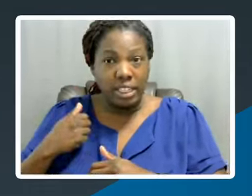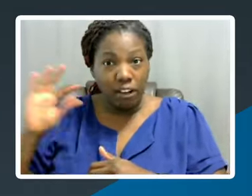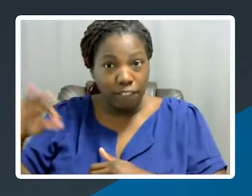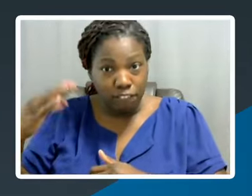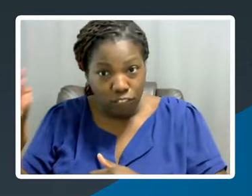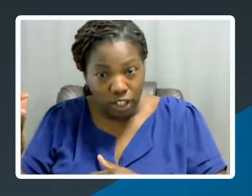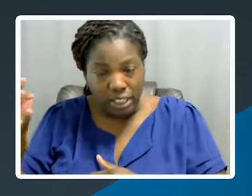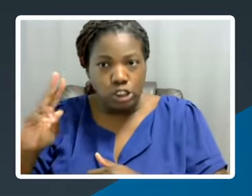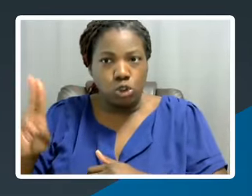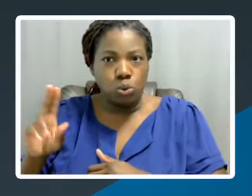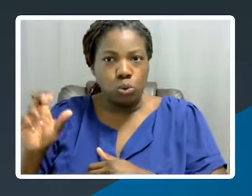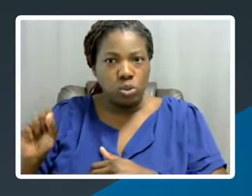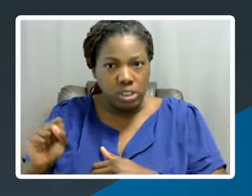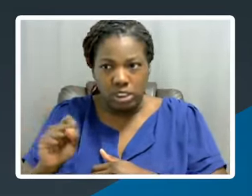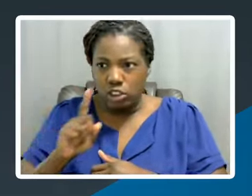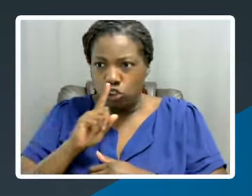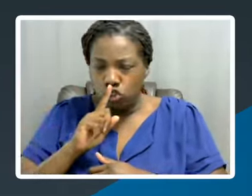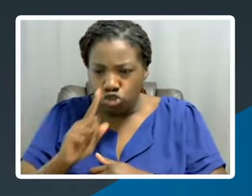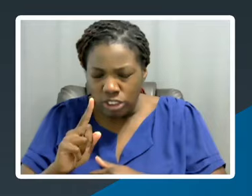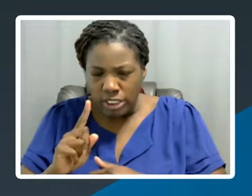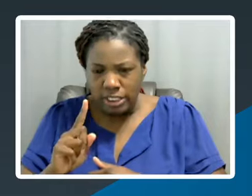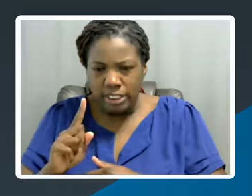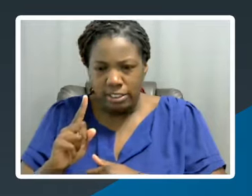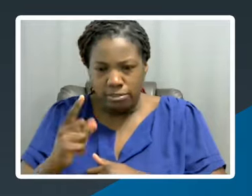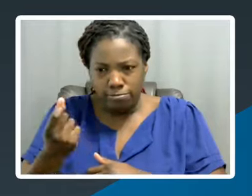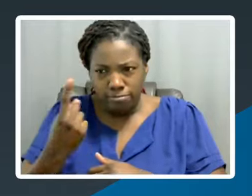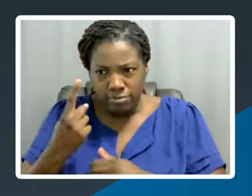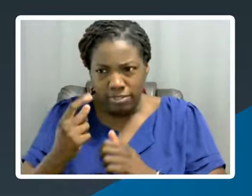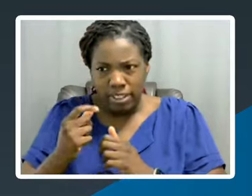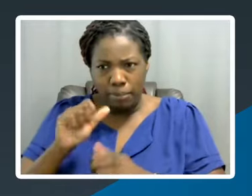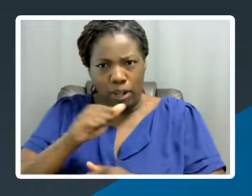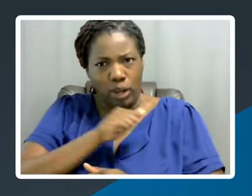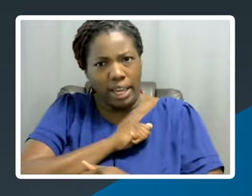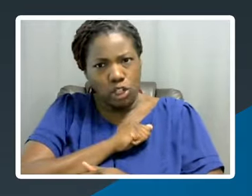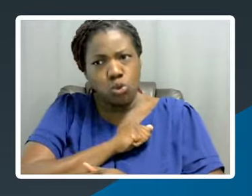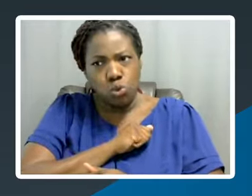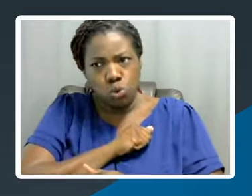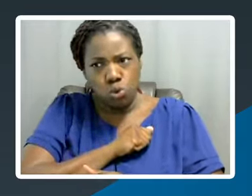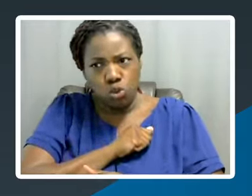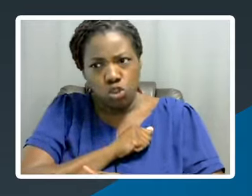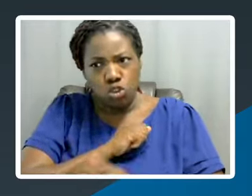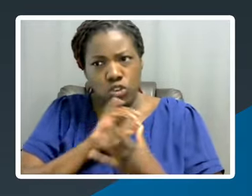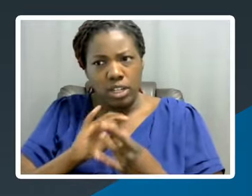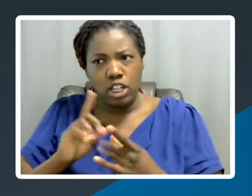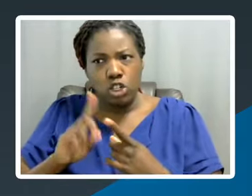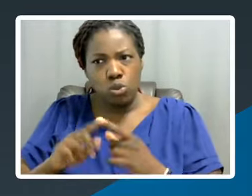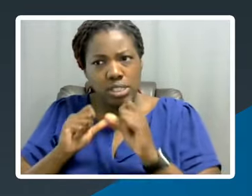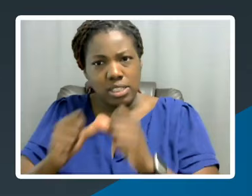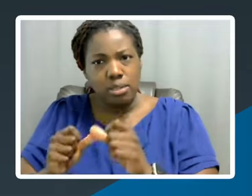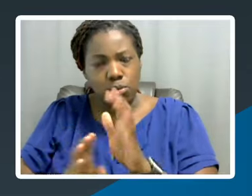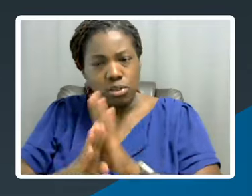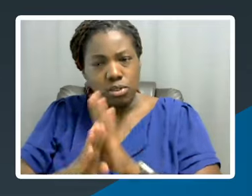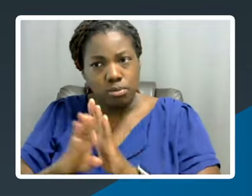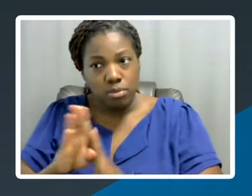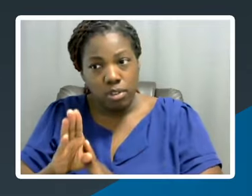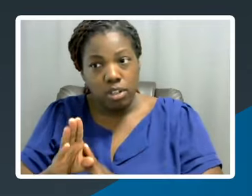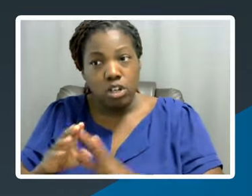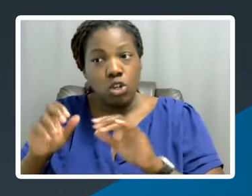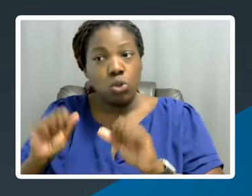to really ask the question about attitudes towards sustainable development. You'll also be able to